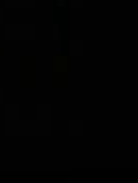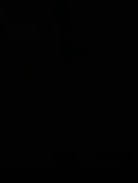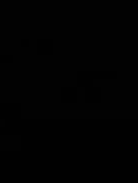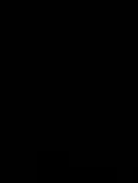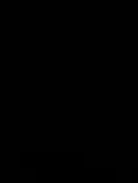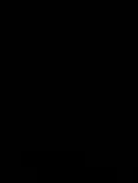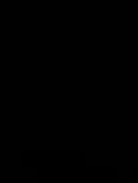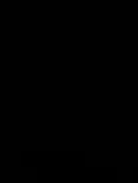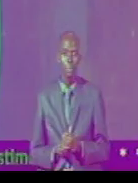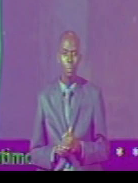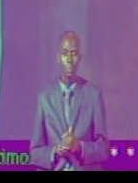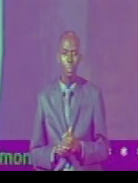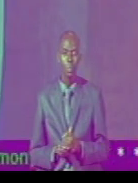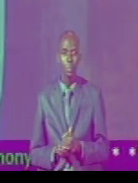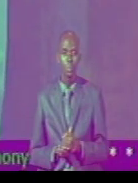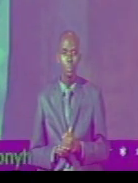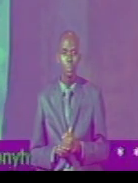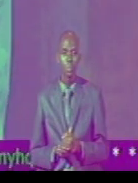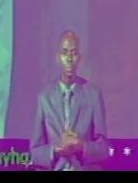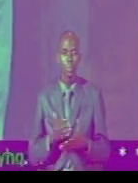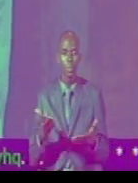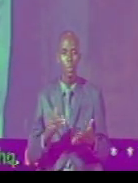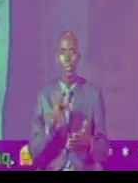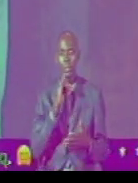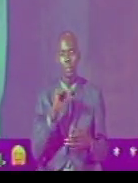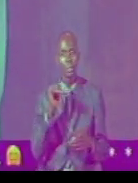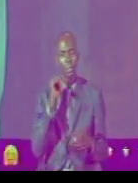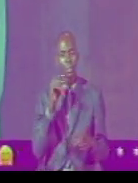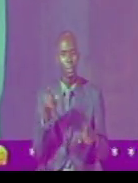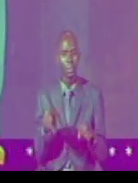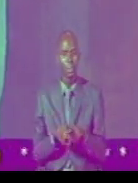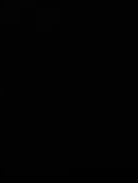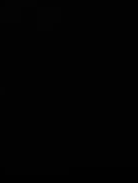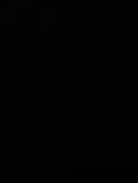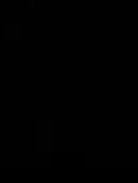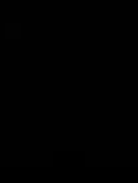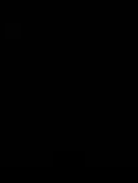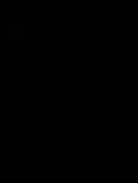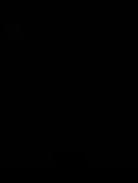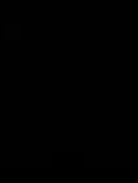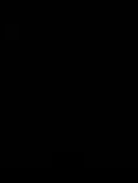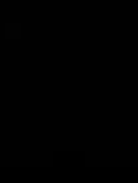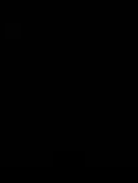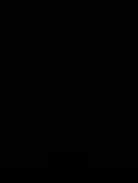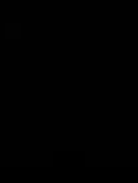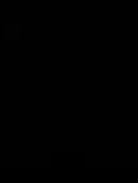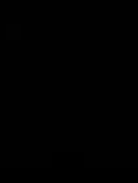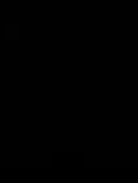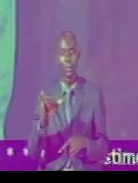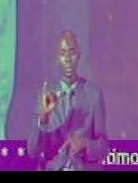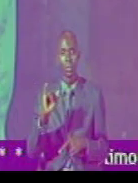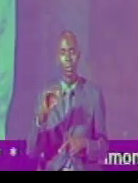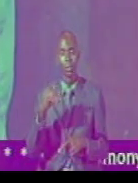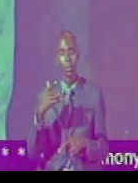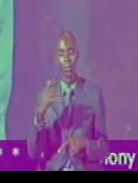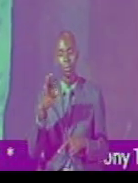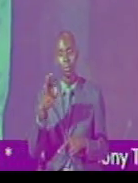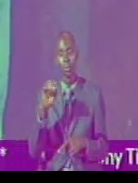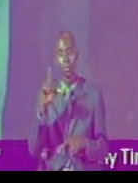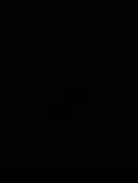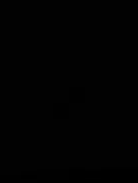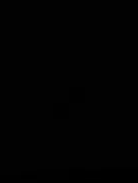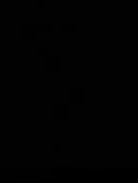Here with me is Sister Finfolua Shotomi. She's been having a